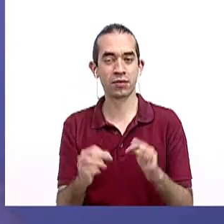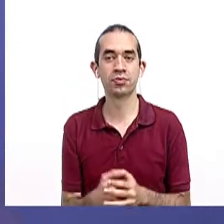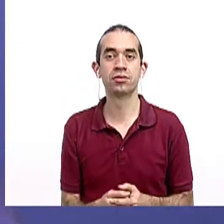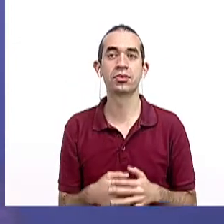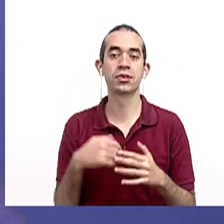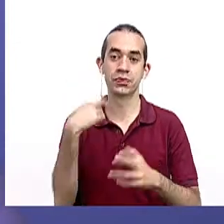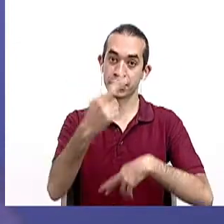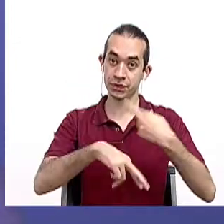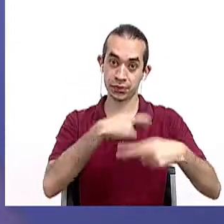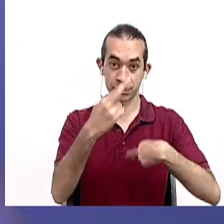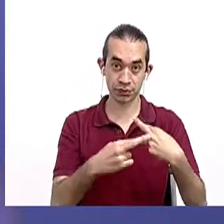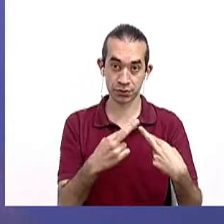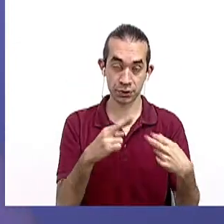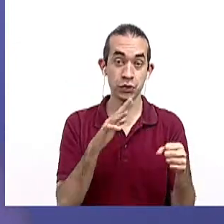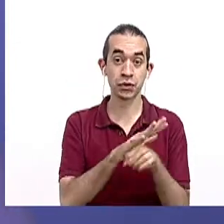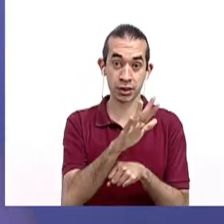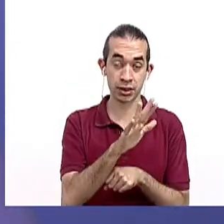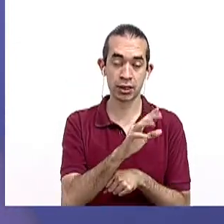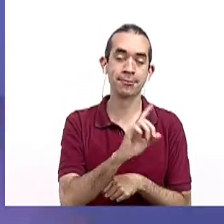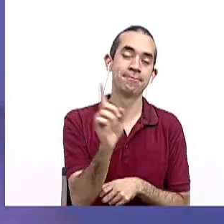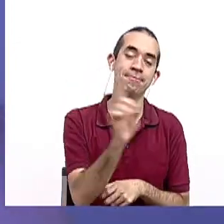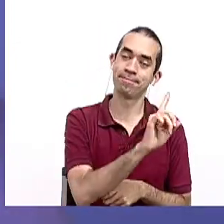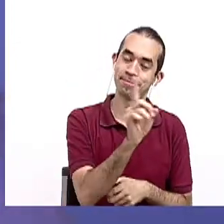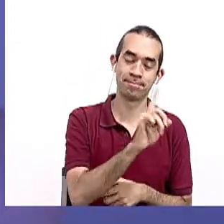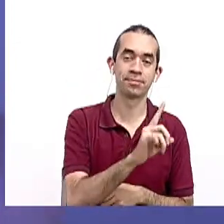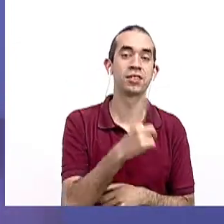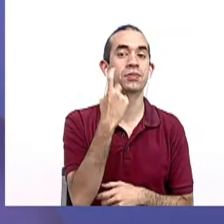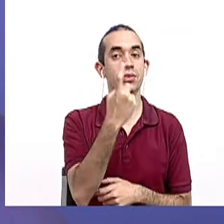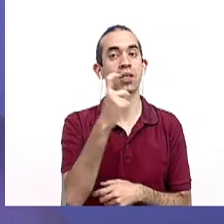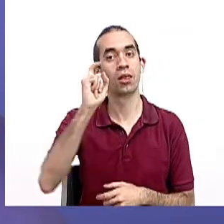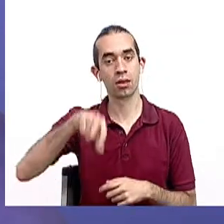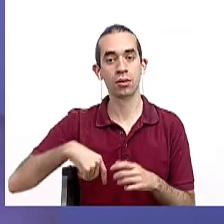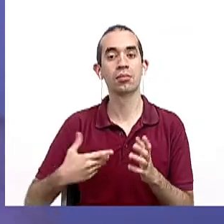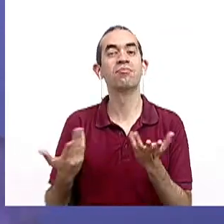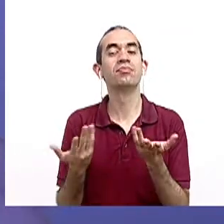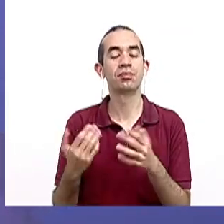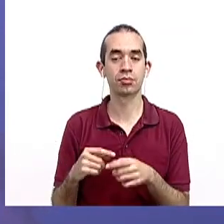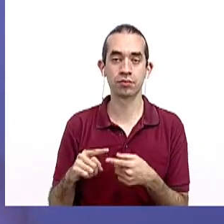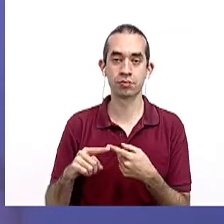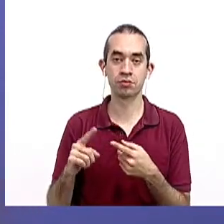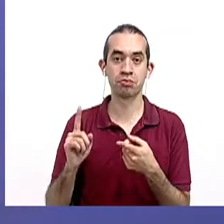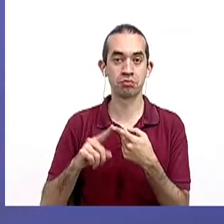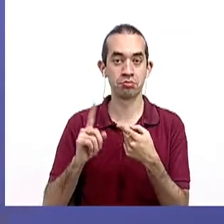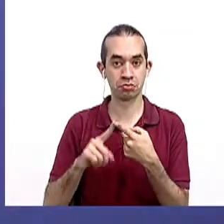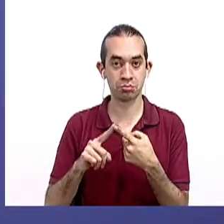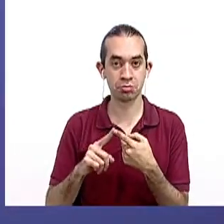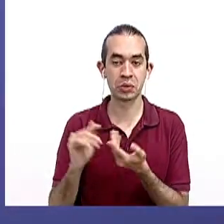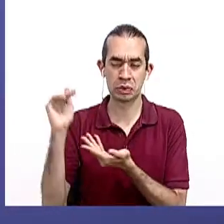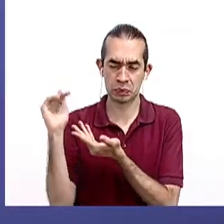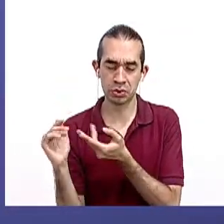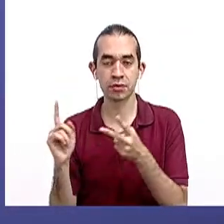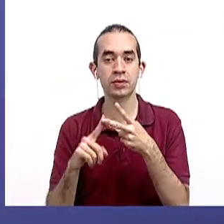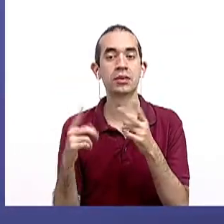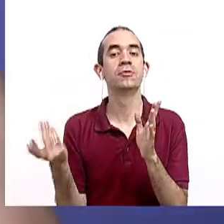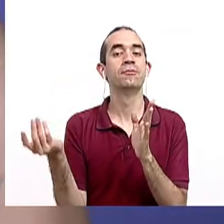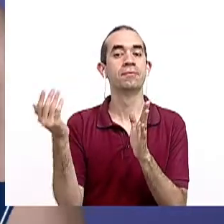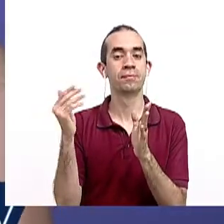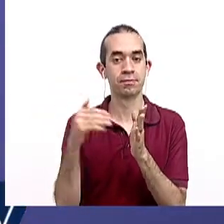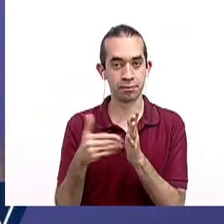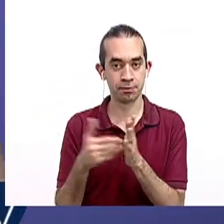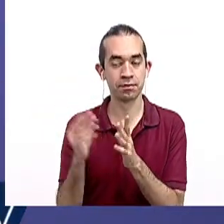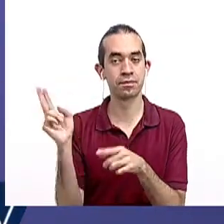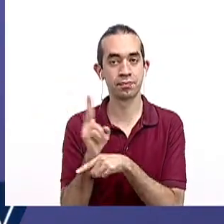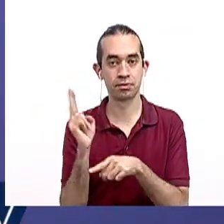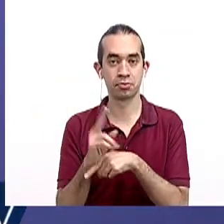recycling is not enough anymore. We have to start reducing and reusing. That works for